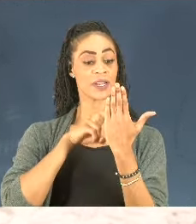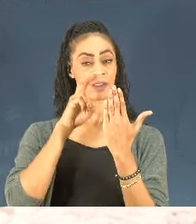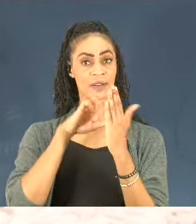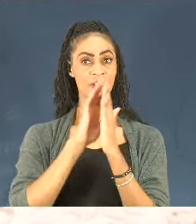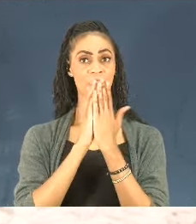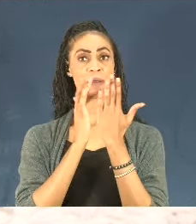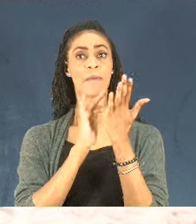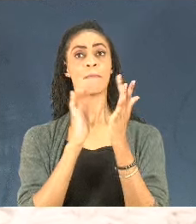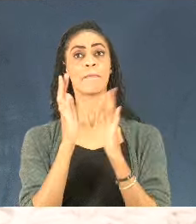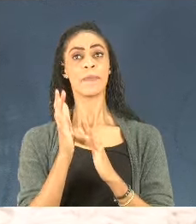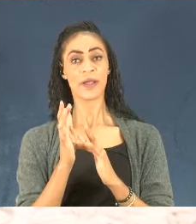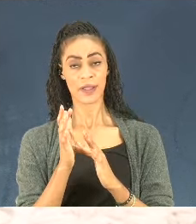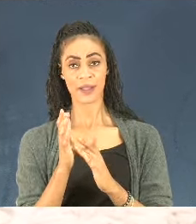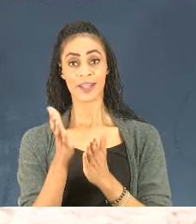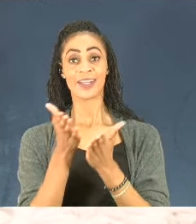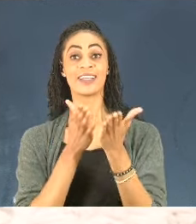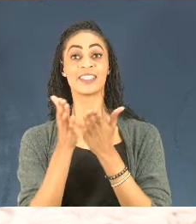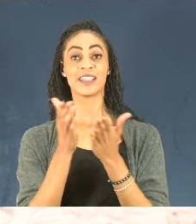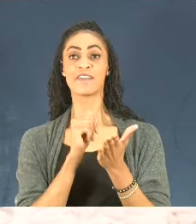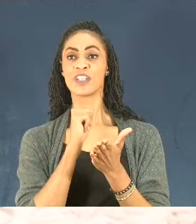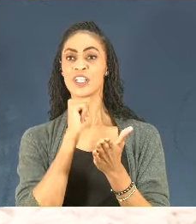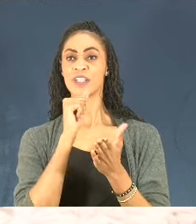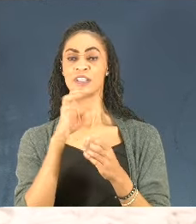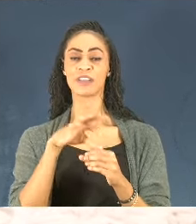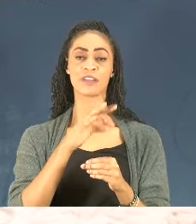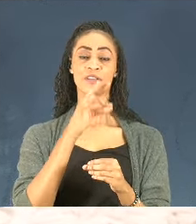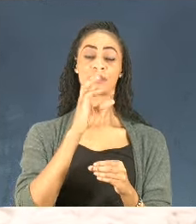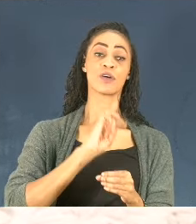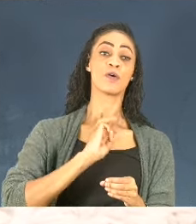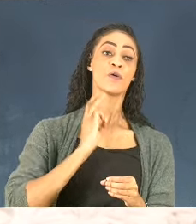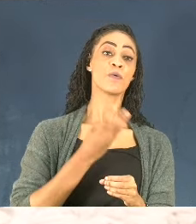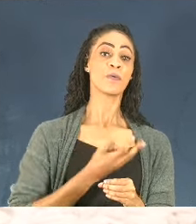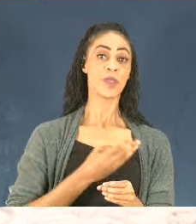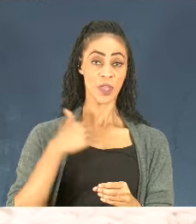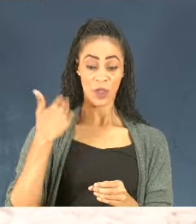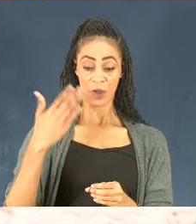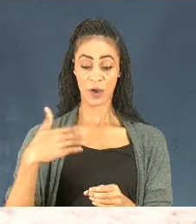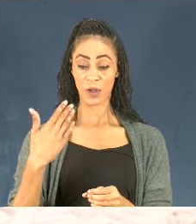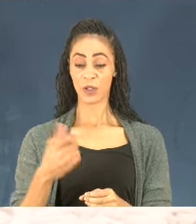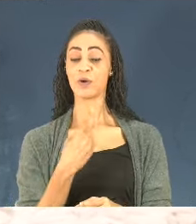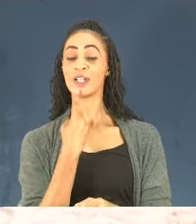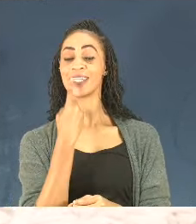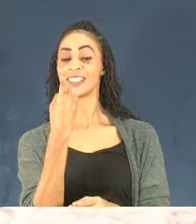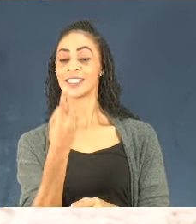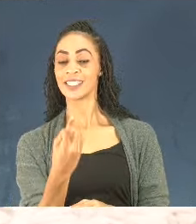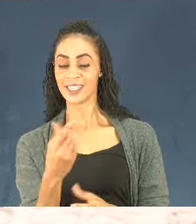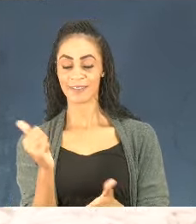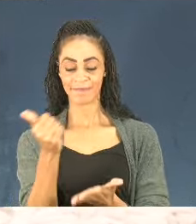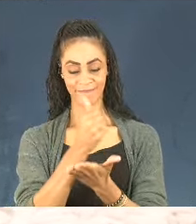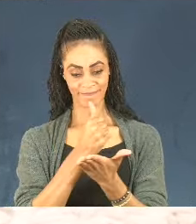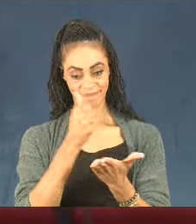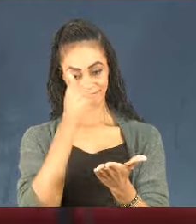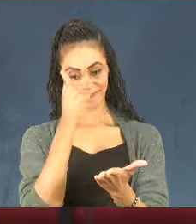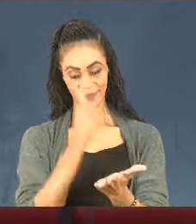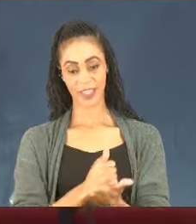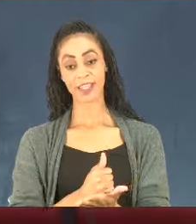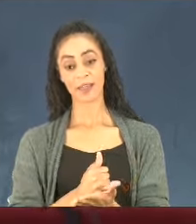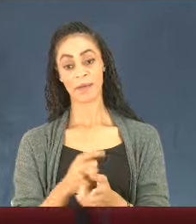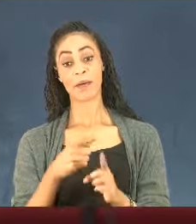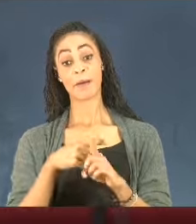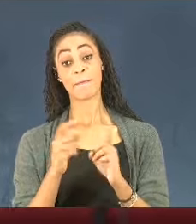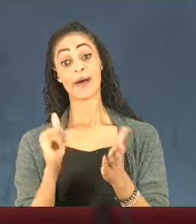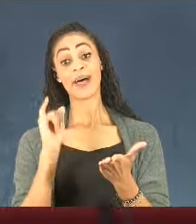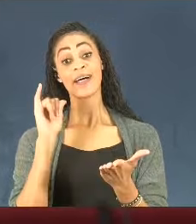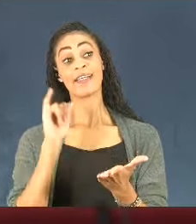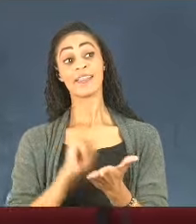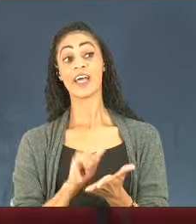money is spiritual. Serving is spiritual. And we would always say, amen. But that is not the